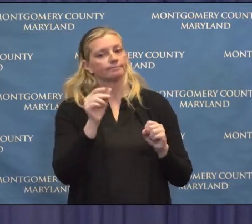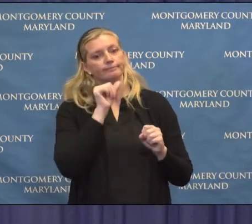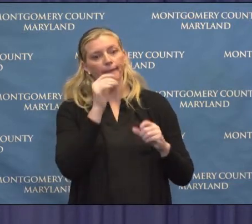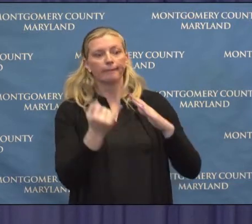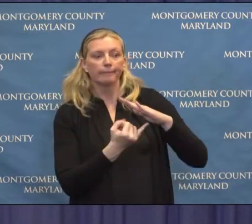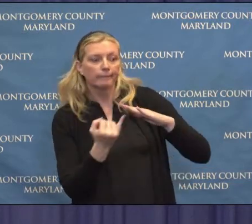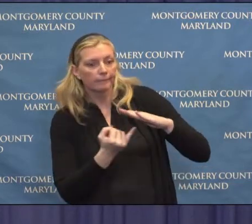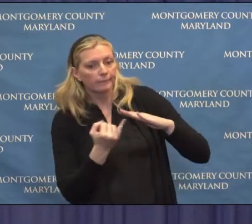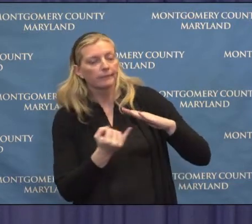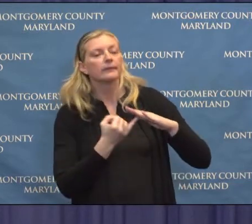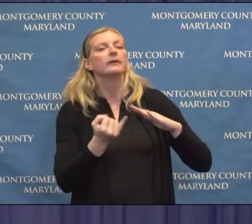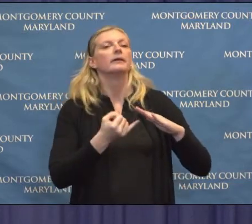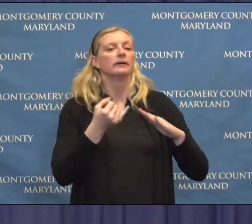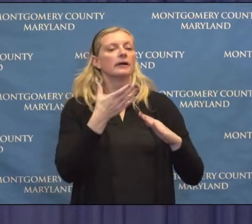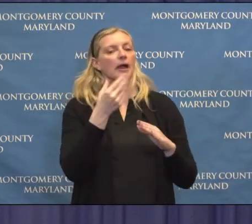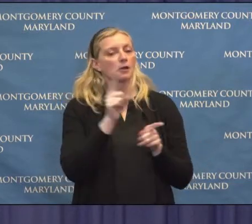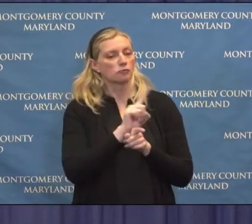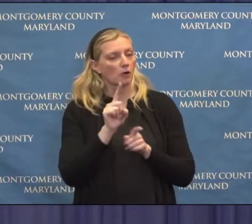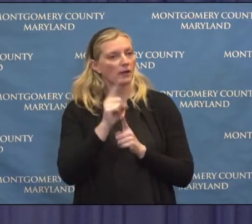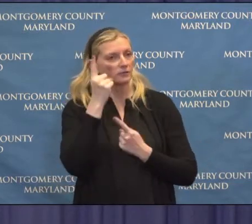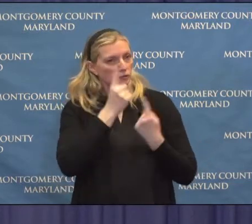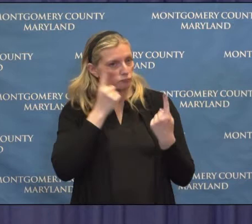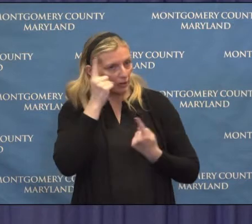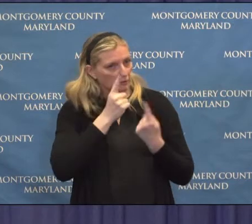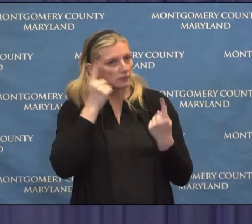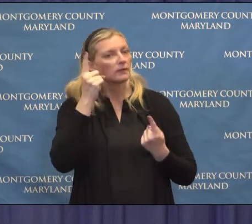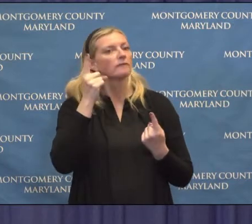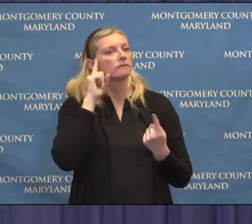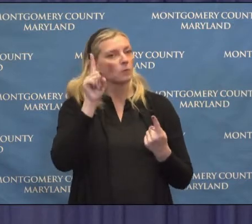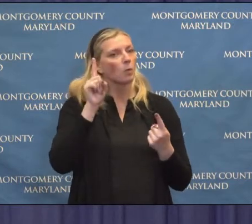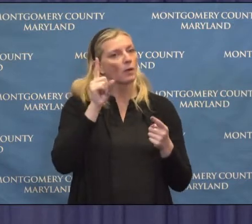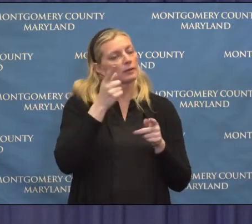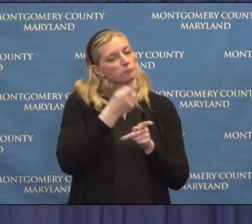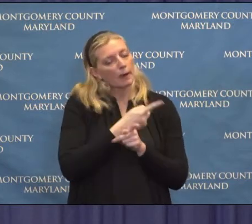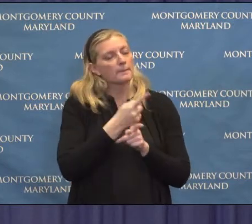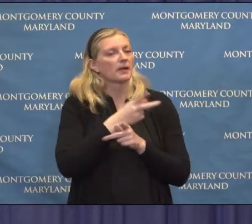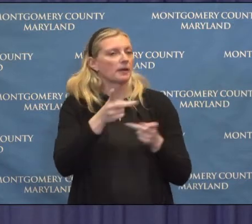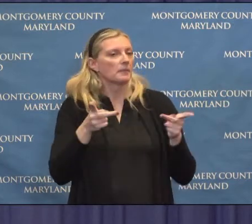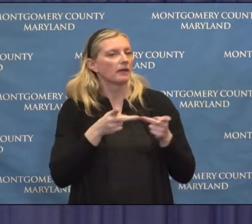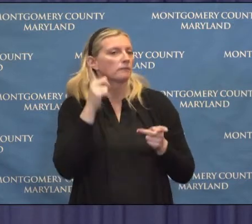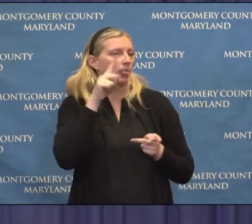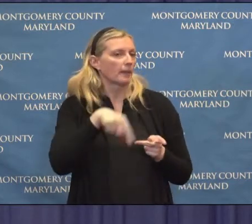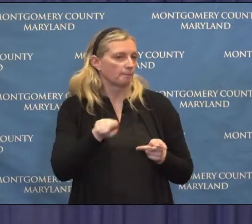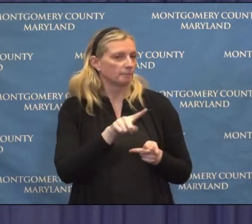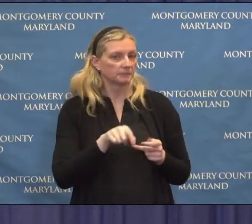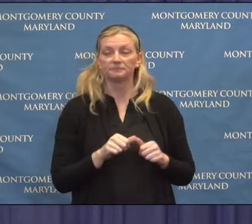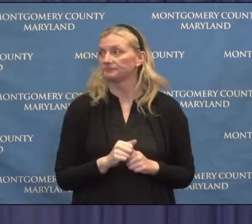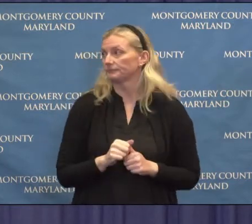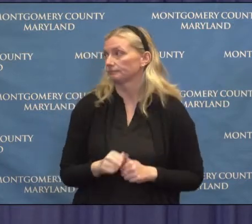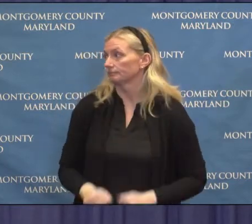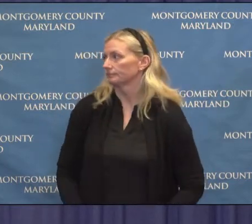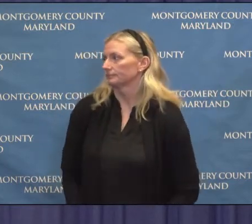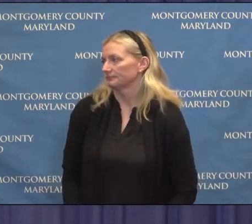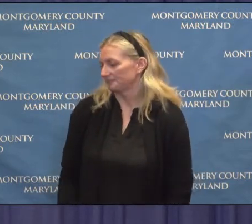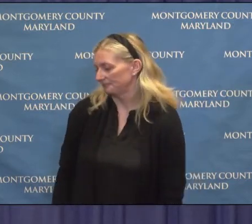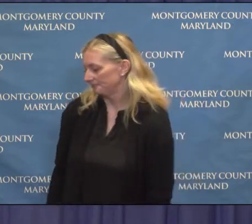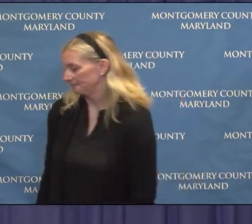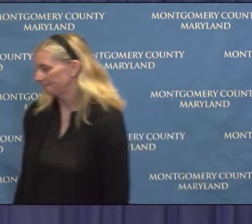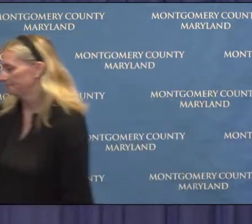allow for the kind of spacing that we're asking everybody else to maintain. Thank you, Chief. Have you